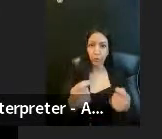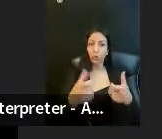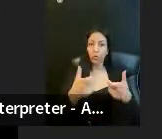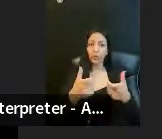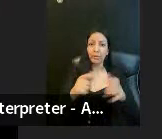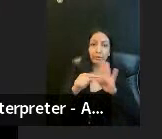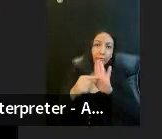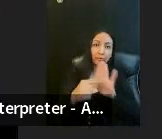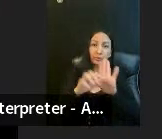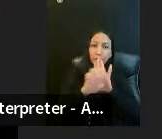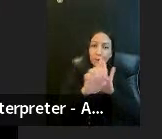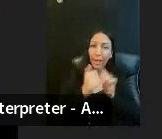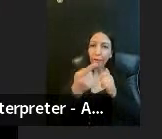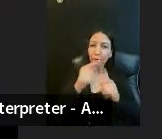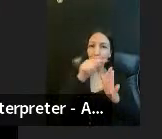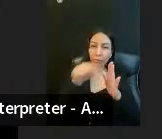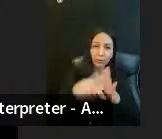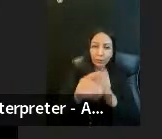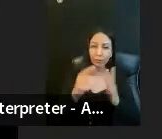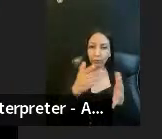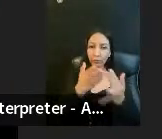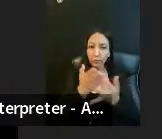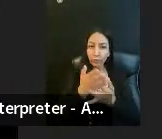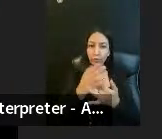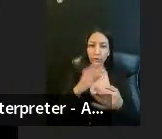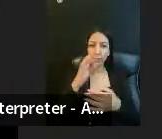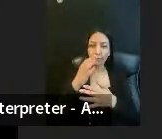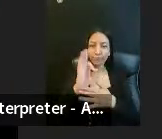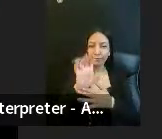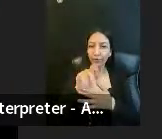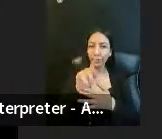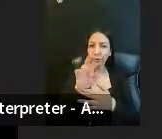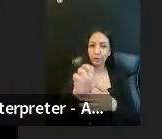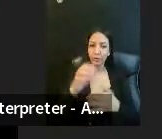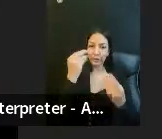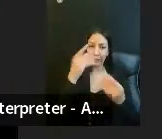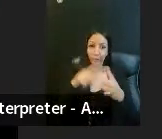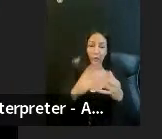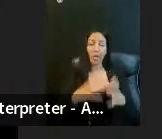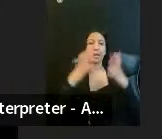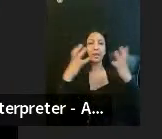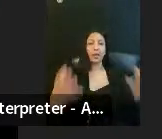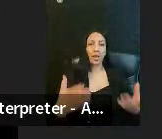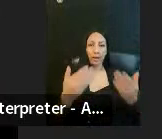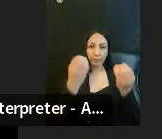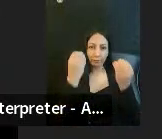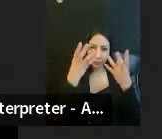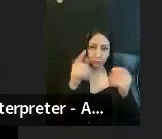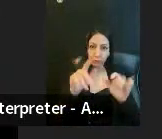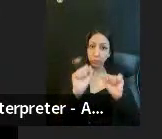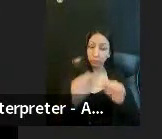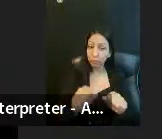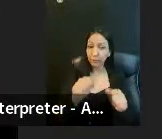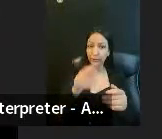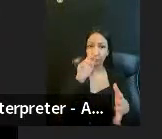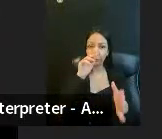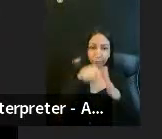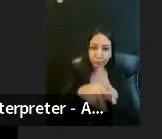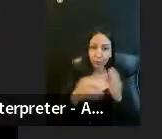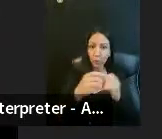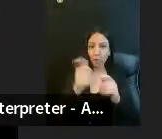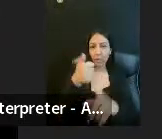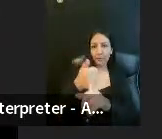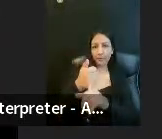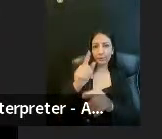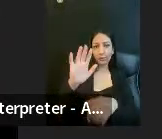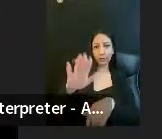demonstration of how you navigate through the future data tool. It is going to be a lot of information, so you can definitely dive into it more on your